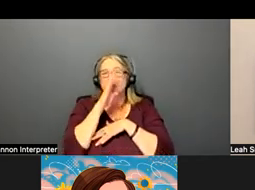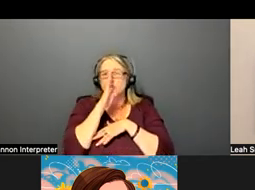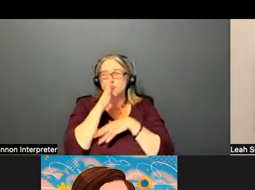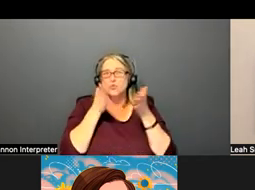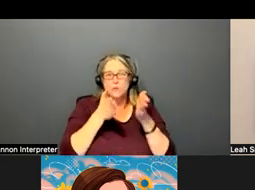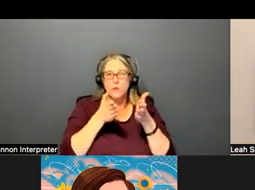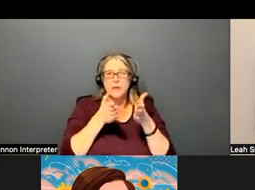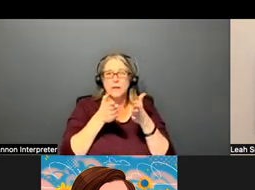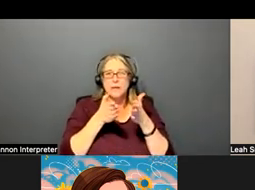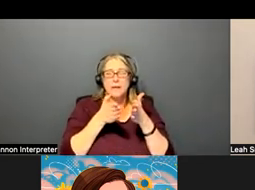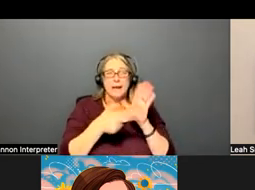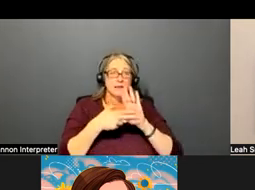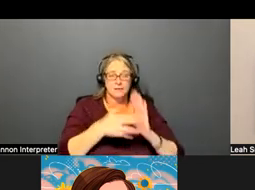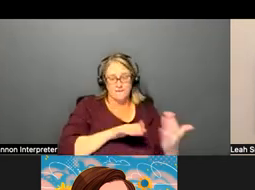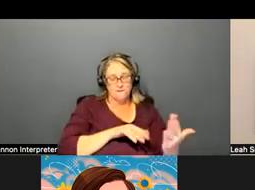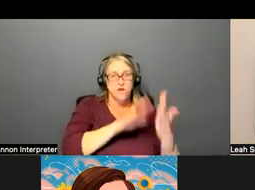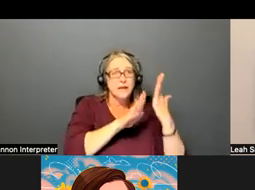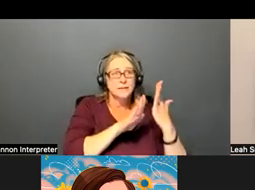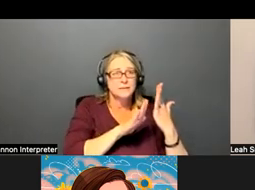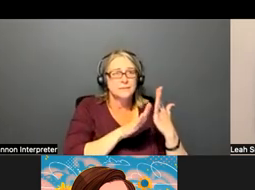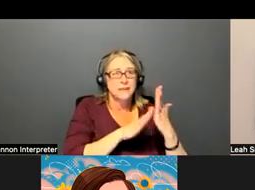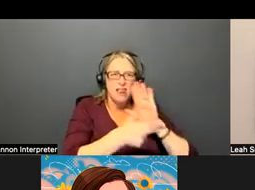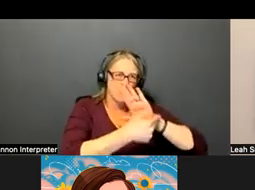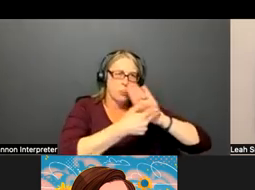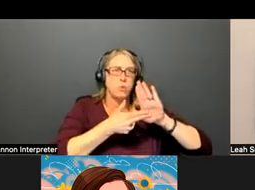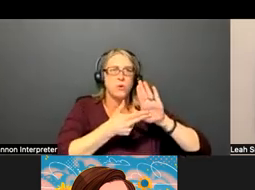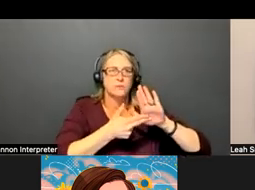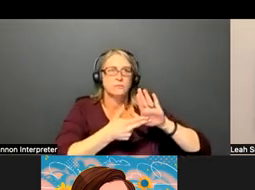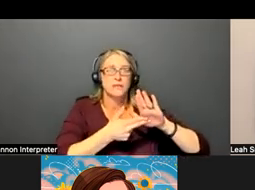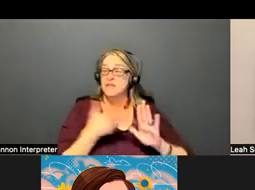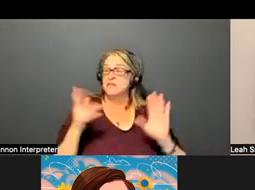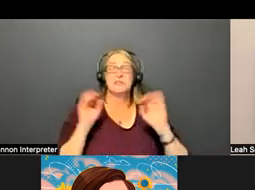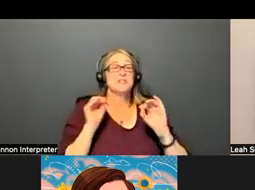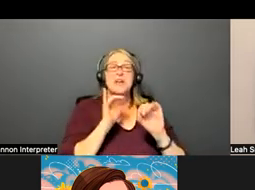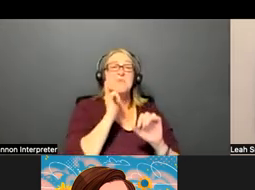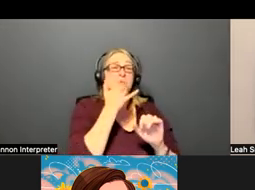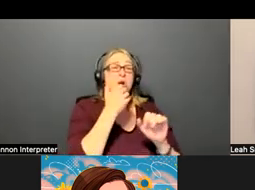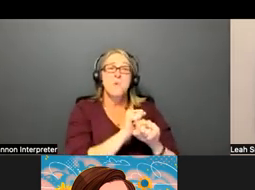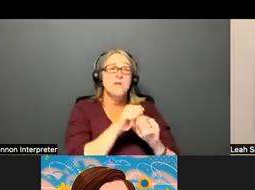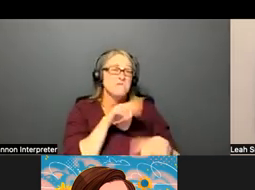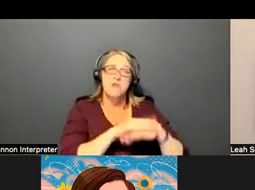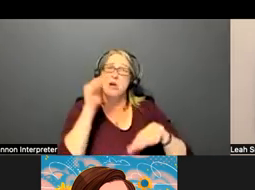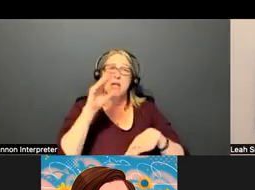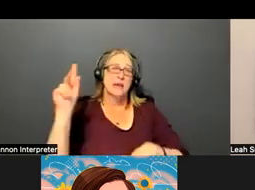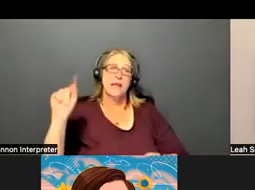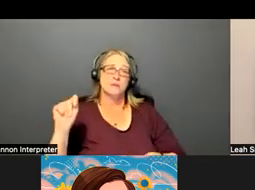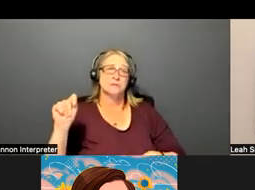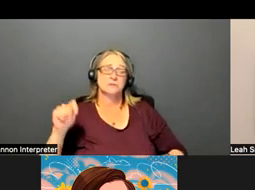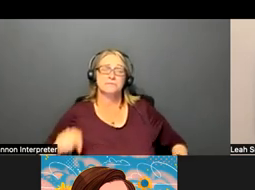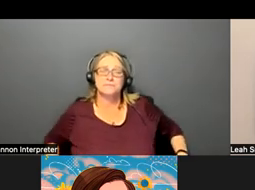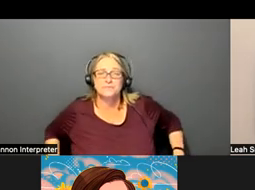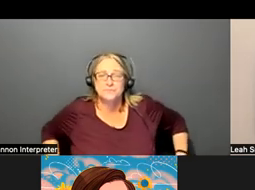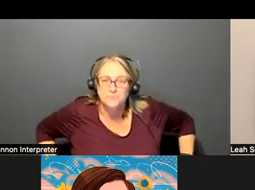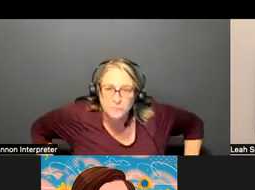and call it out and say what it is. I don't think there's anything wrong with calling it out. If the purpose of